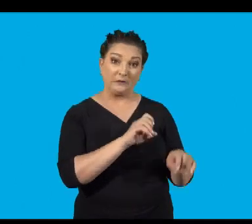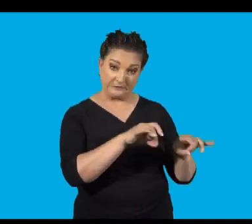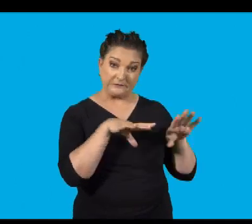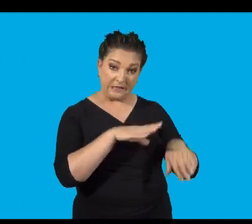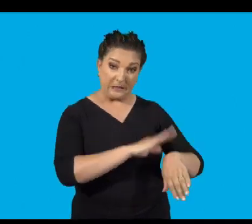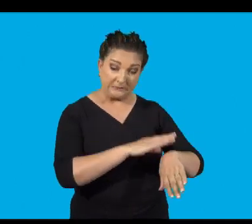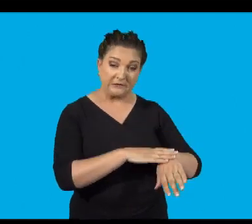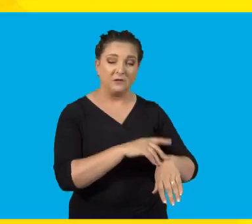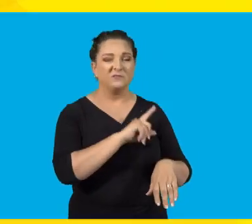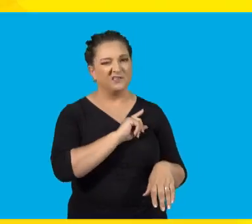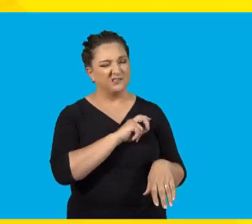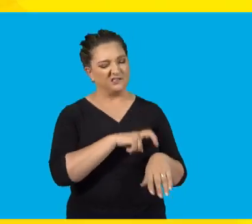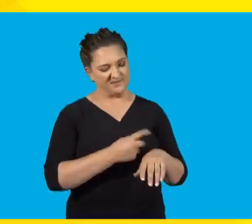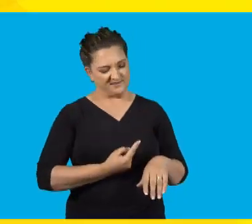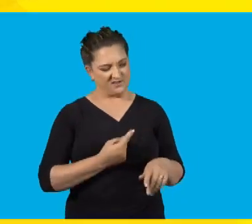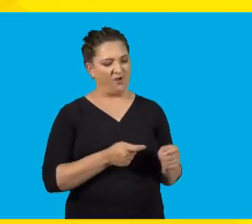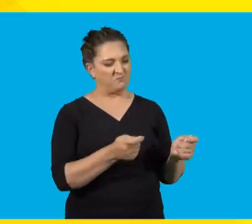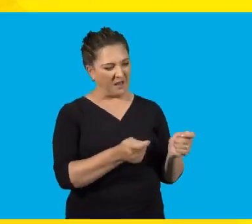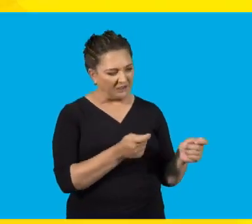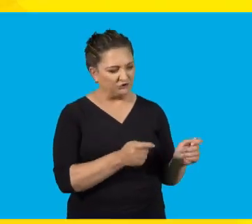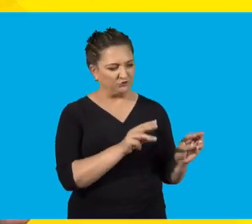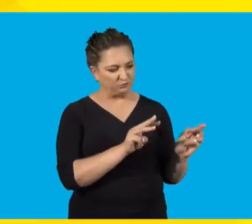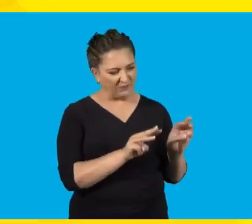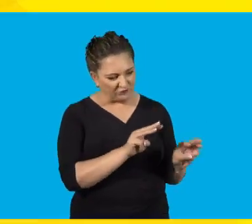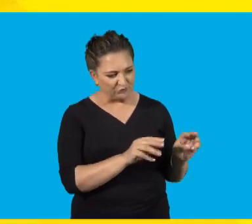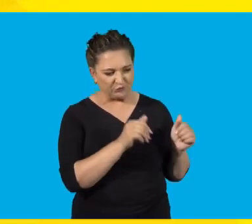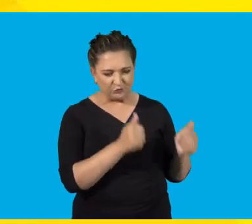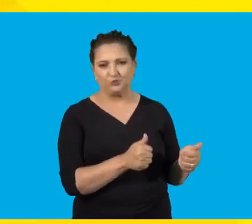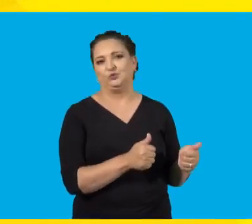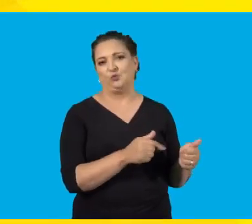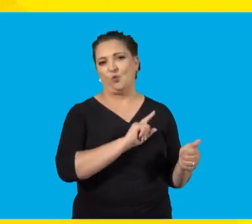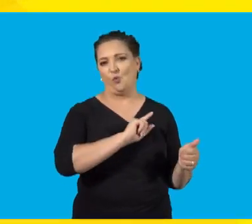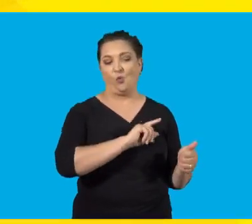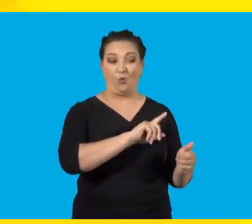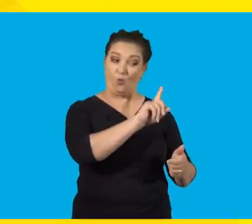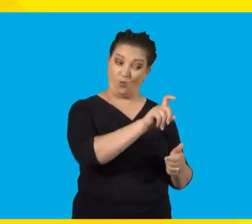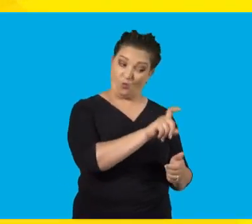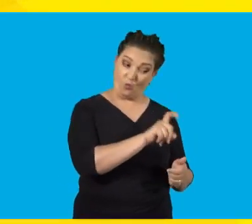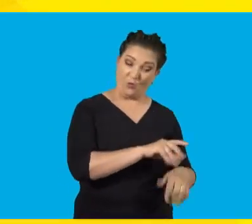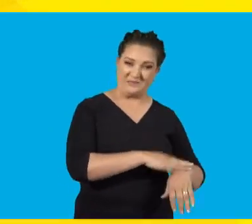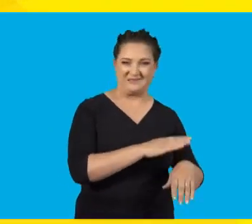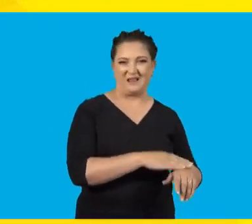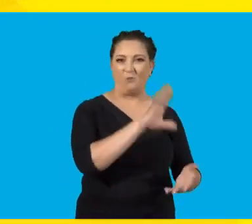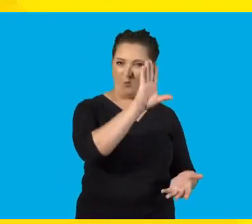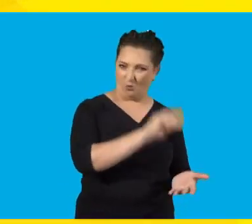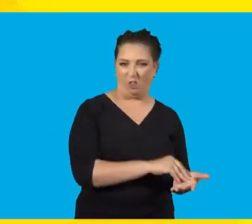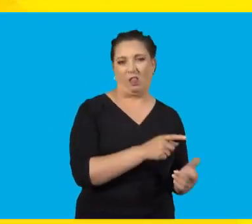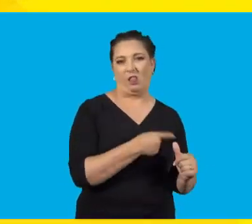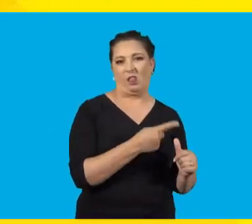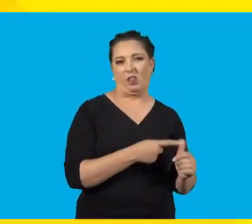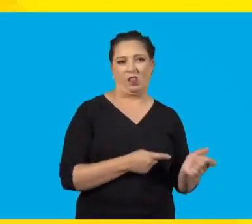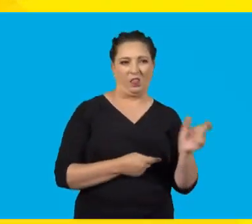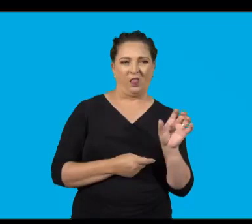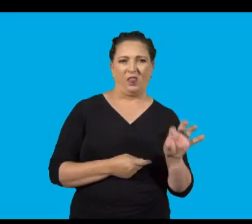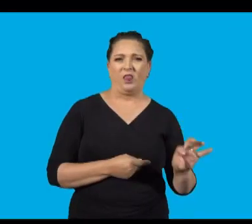is time bound, so you need to make sure that you answer all the questions in that specific amount of time. You need